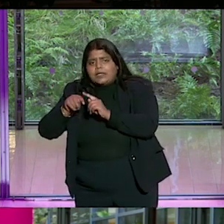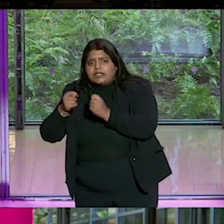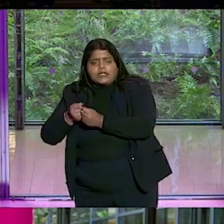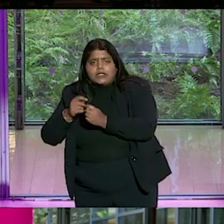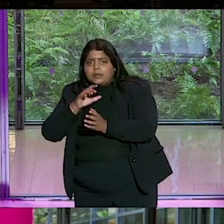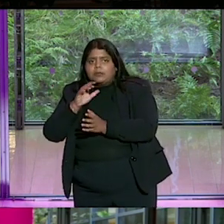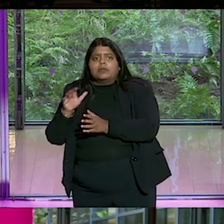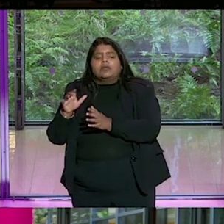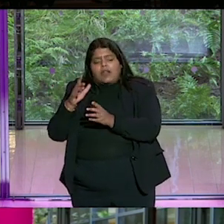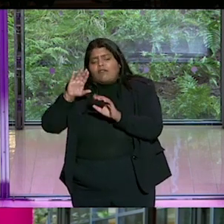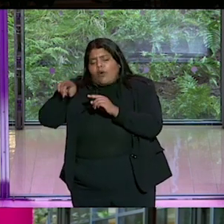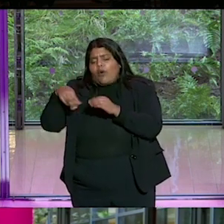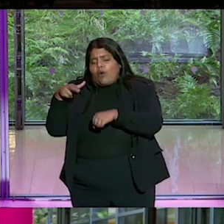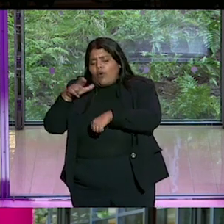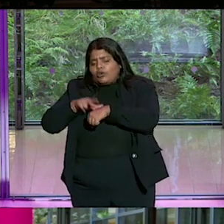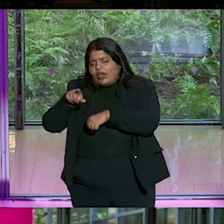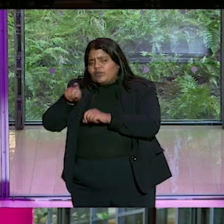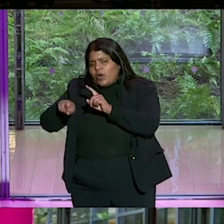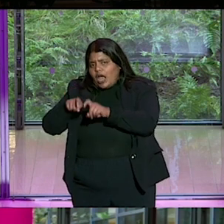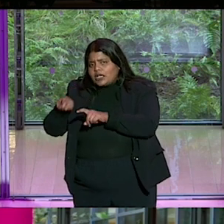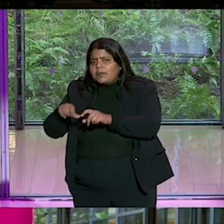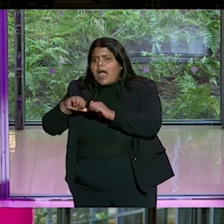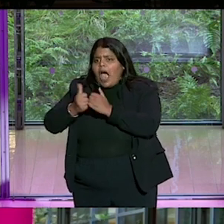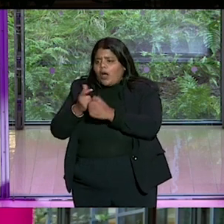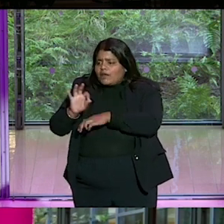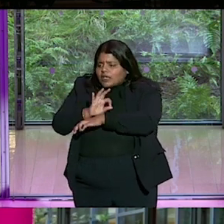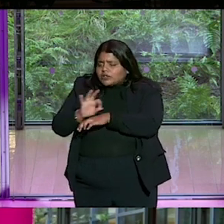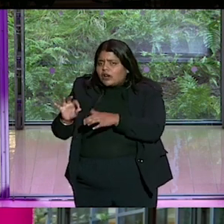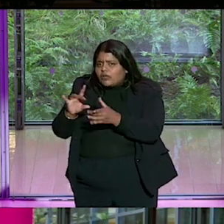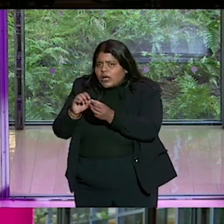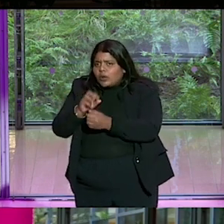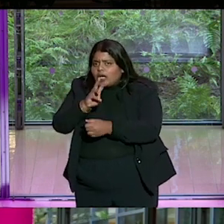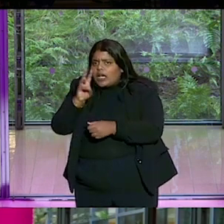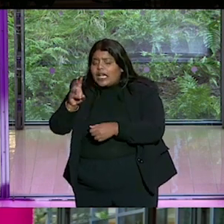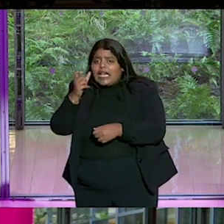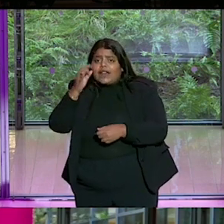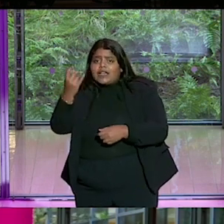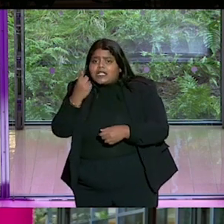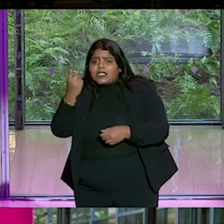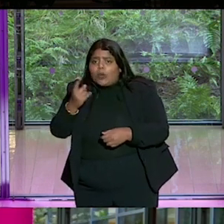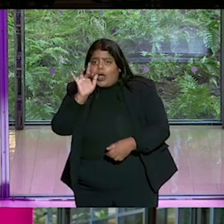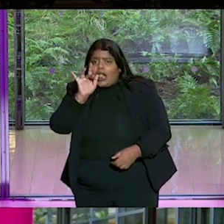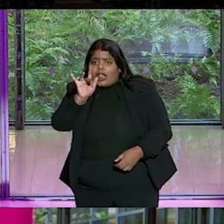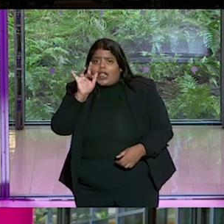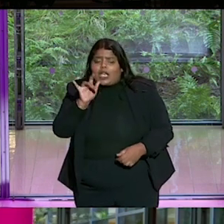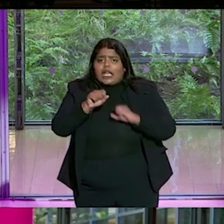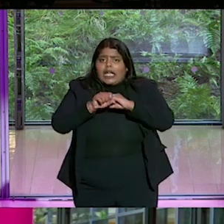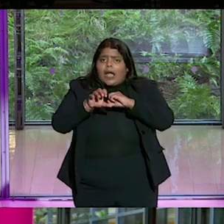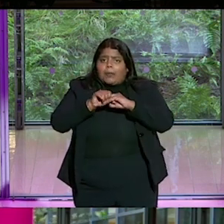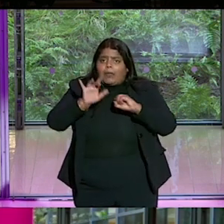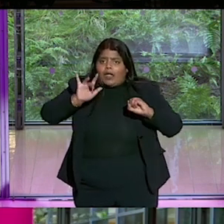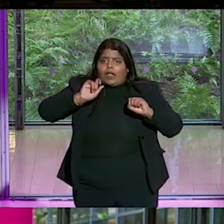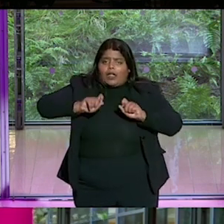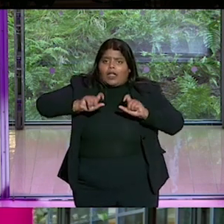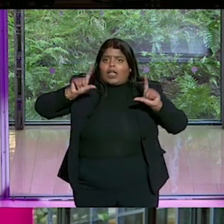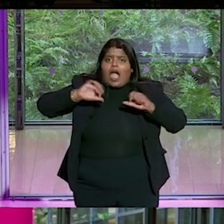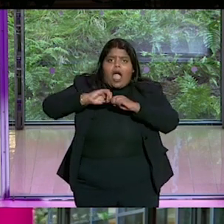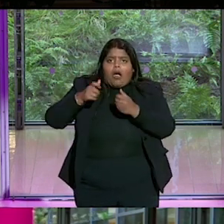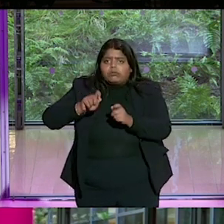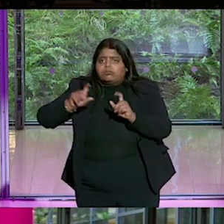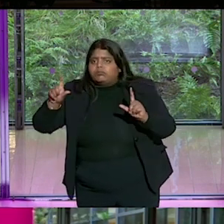using the functionality you built? What happens when somebody clicks through a campaign for our marketing folks? But for